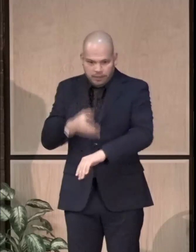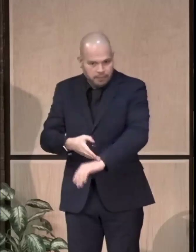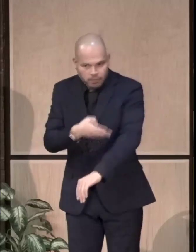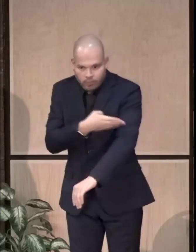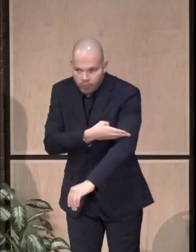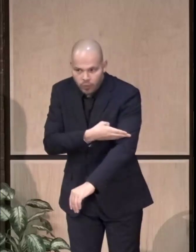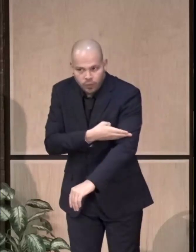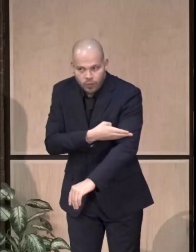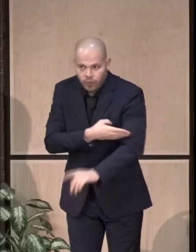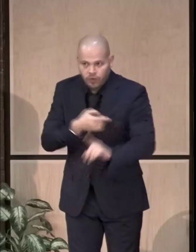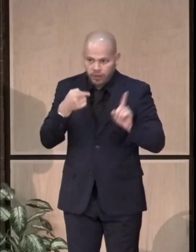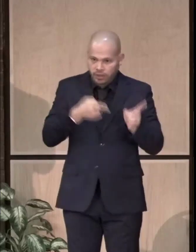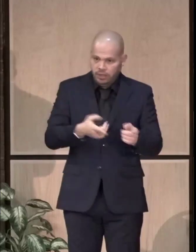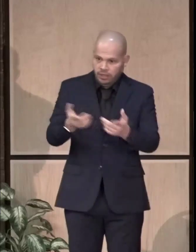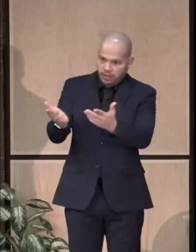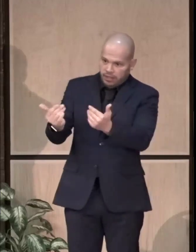Yes, that's what it says.